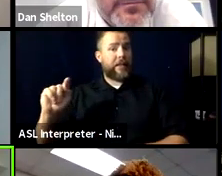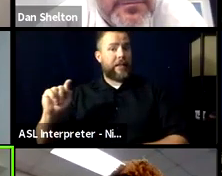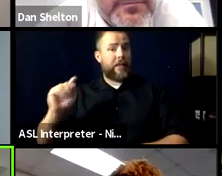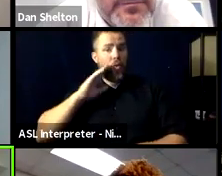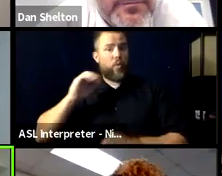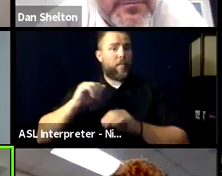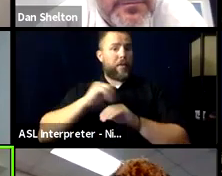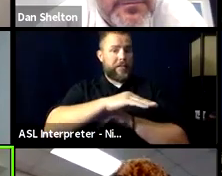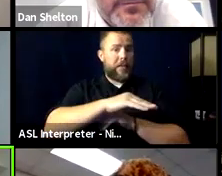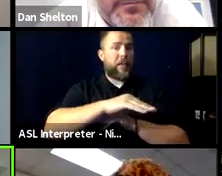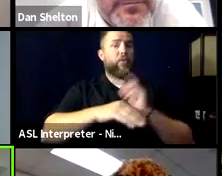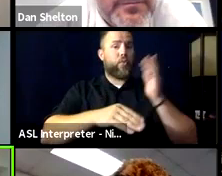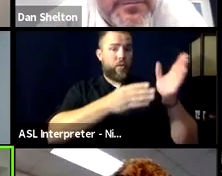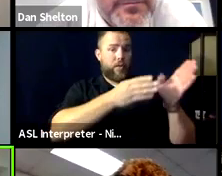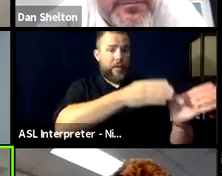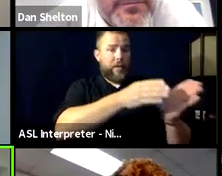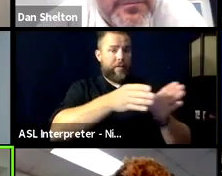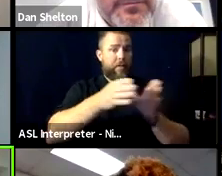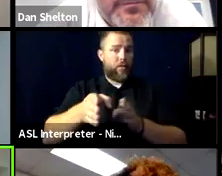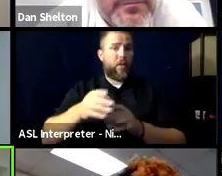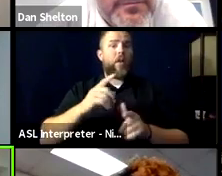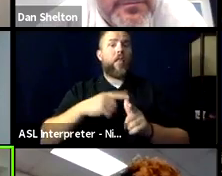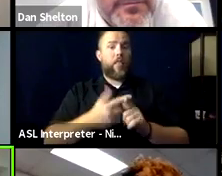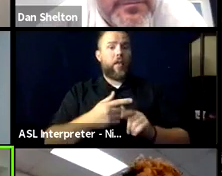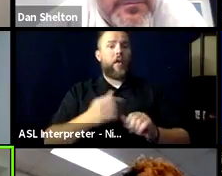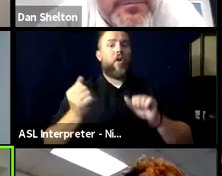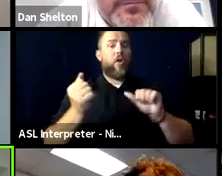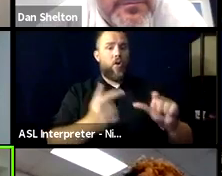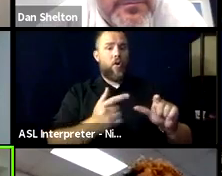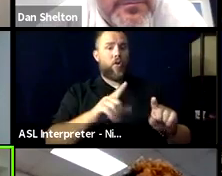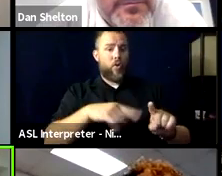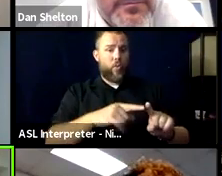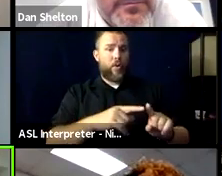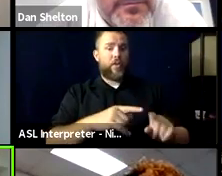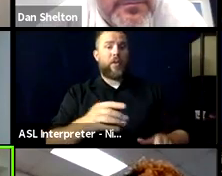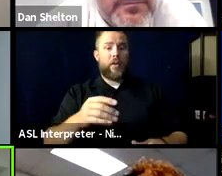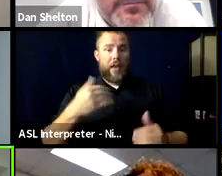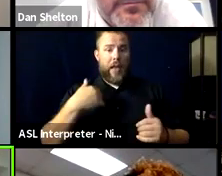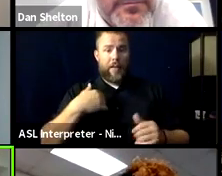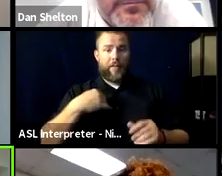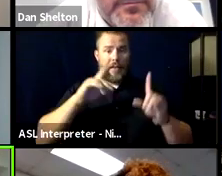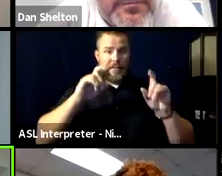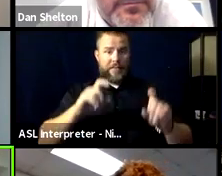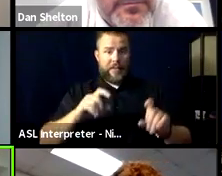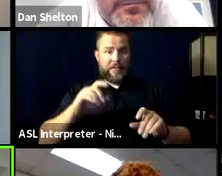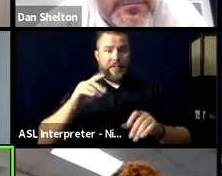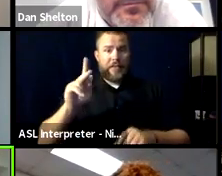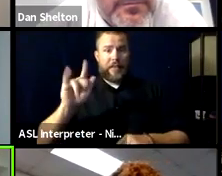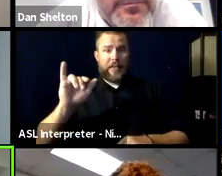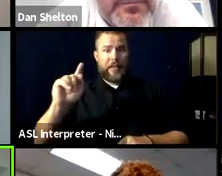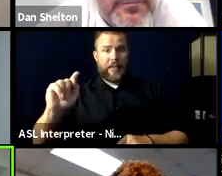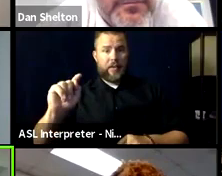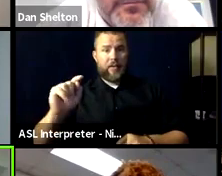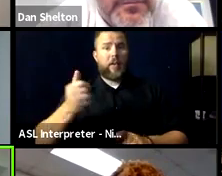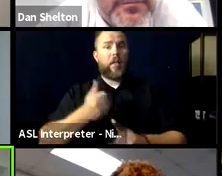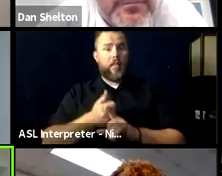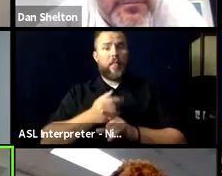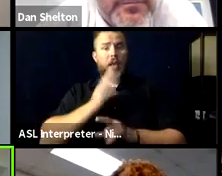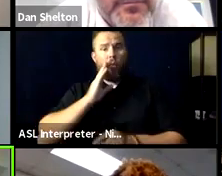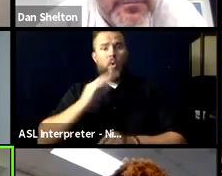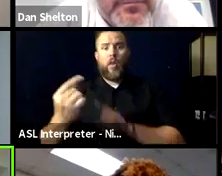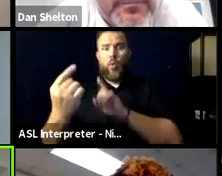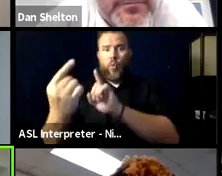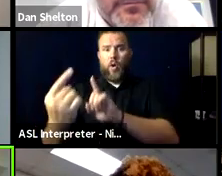that questionnaire. And then they'll log back in when they get the test kit, and they will go through with a one-on-one